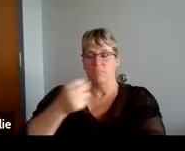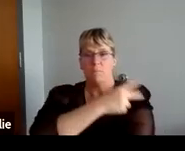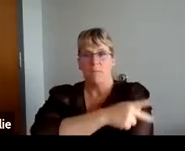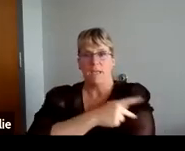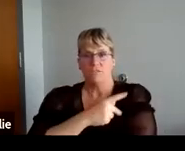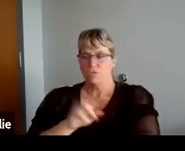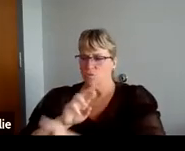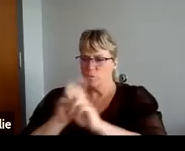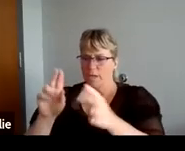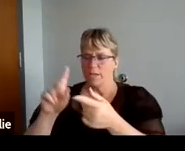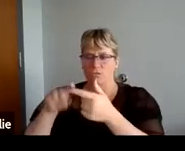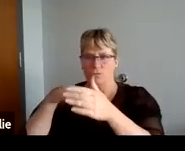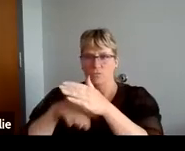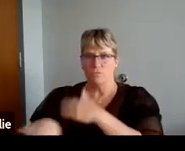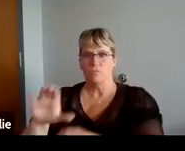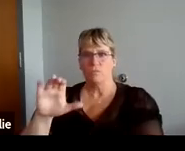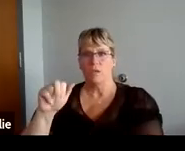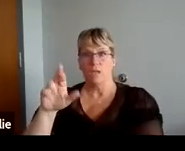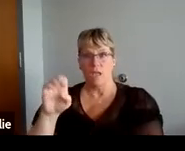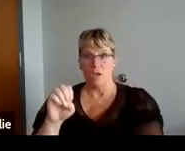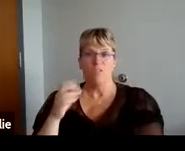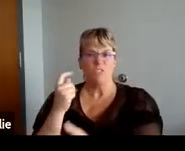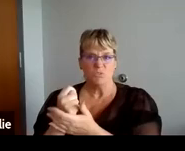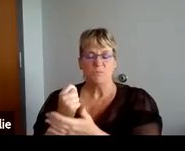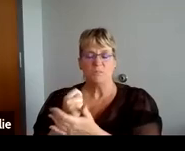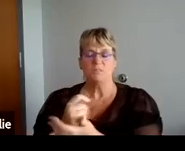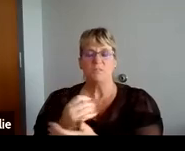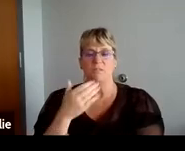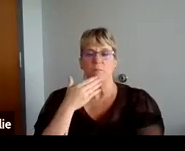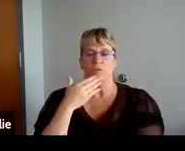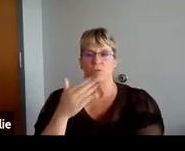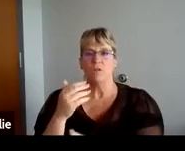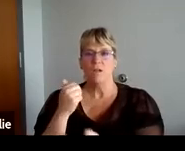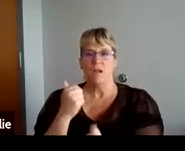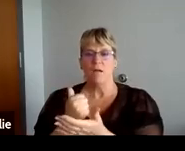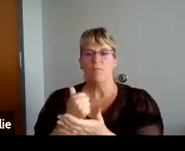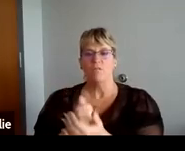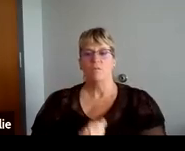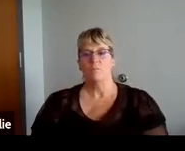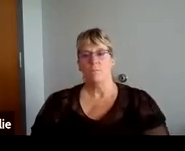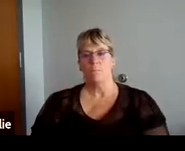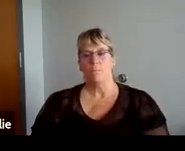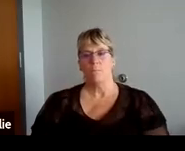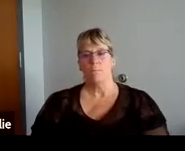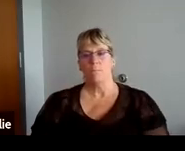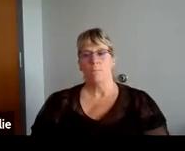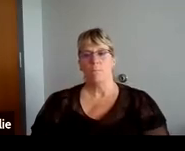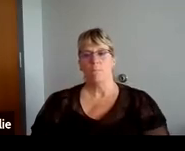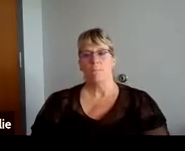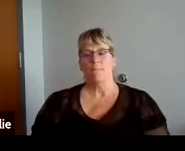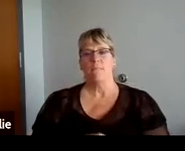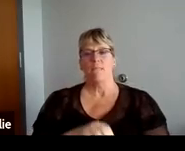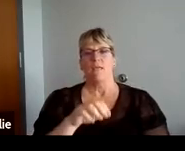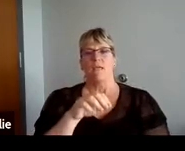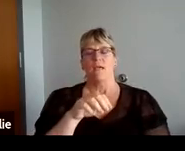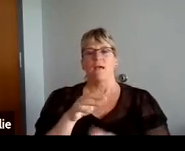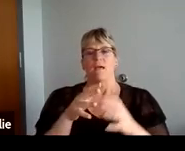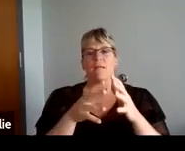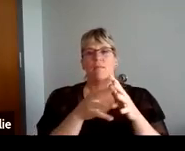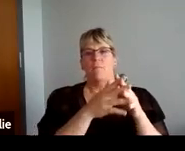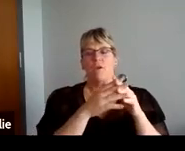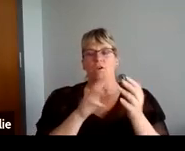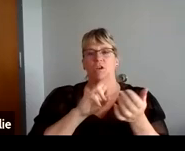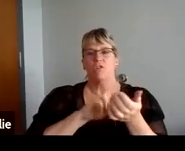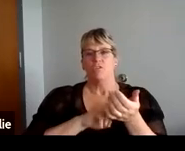is ready to enter into care would be really helpful. The American Psychiatric Nurses Association